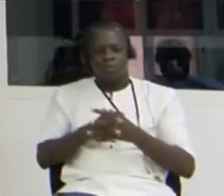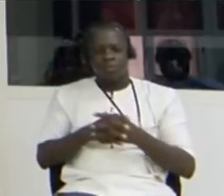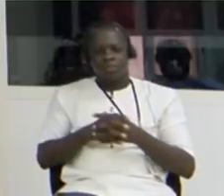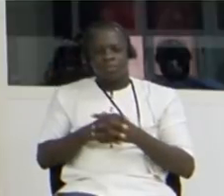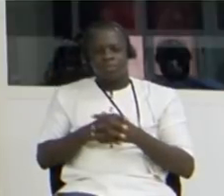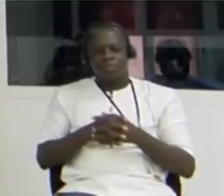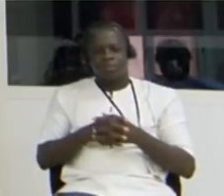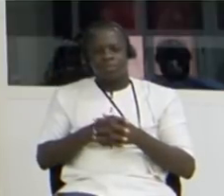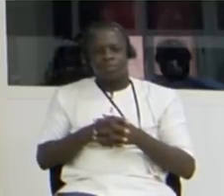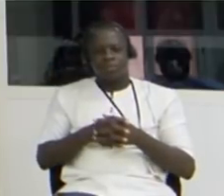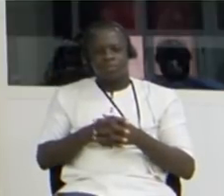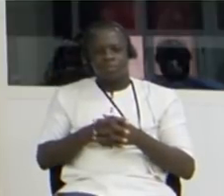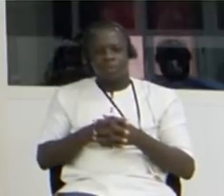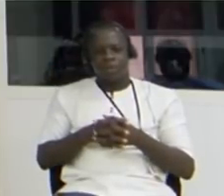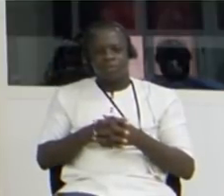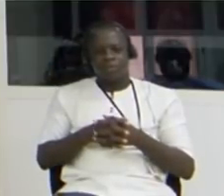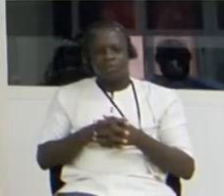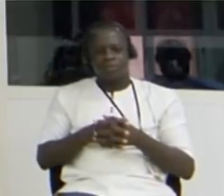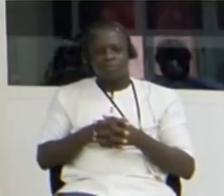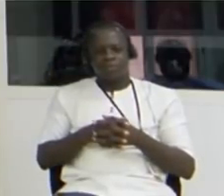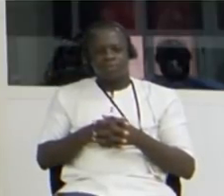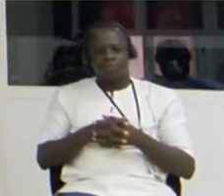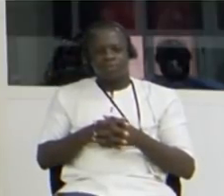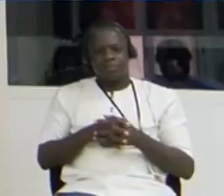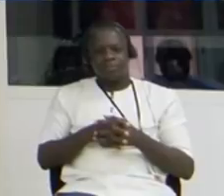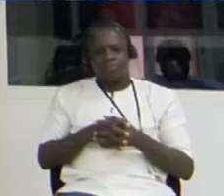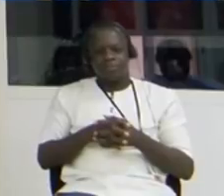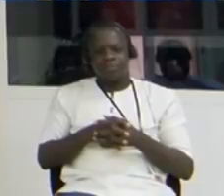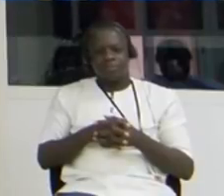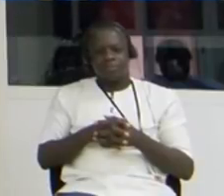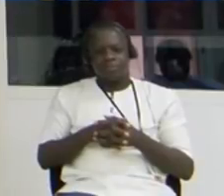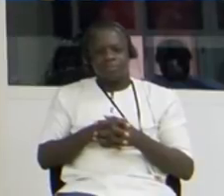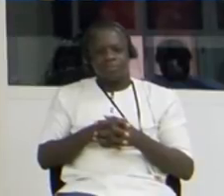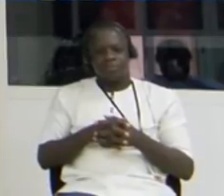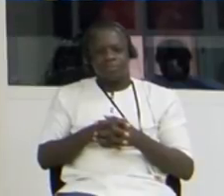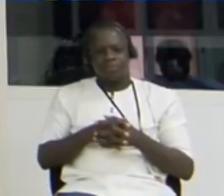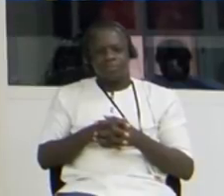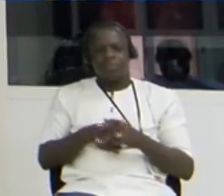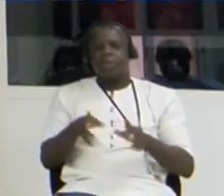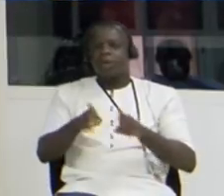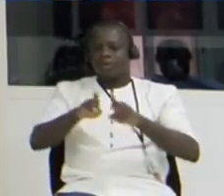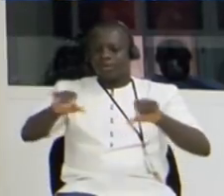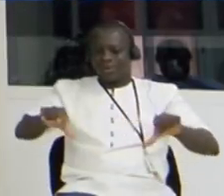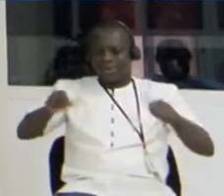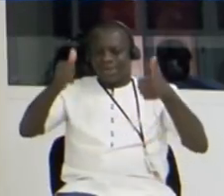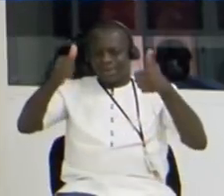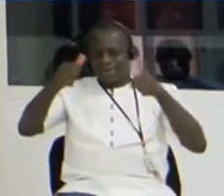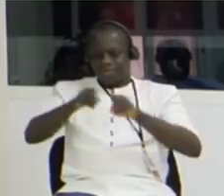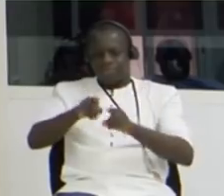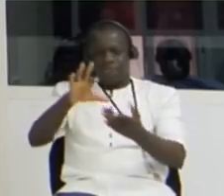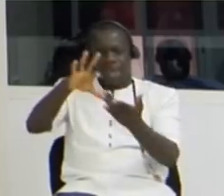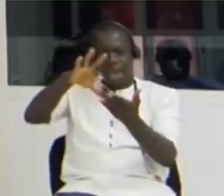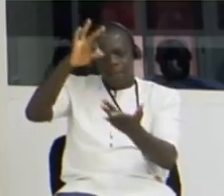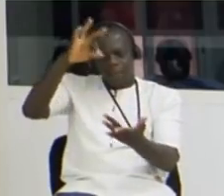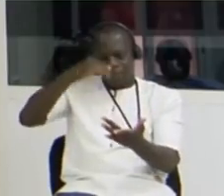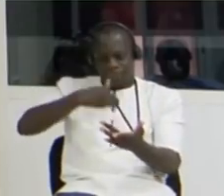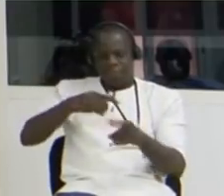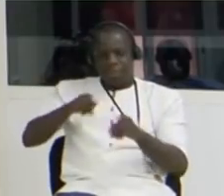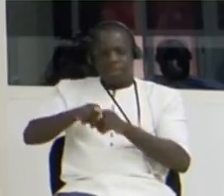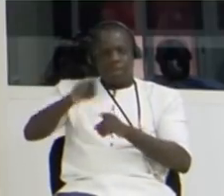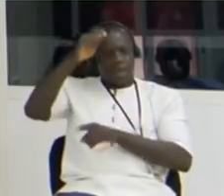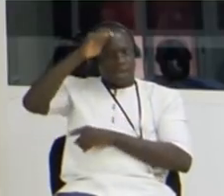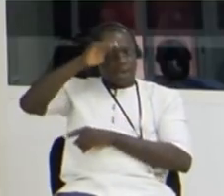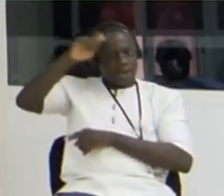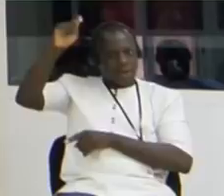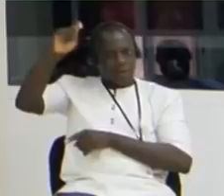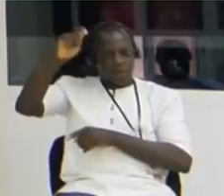Yes, initially I was appointed as a graduate teacher but posted at the